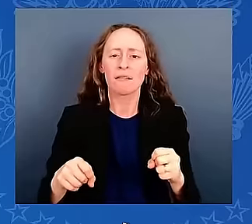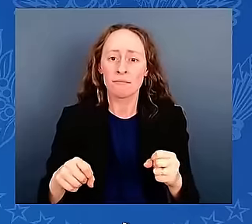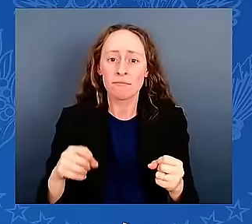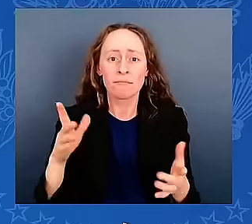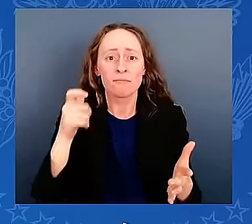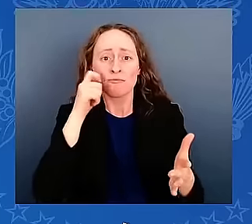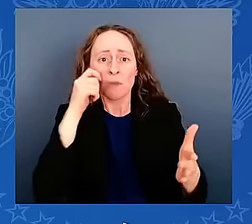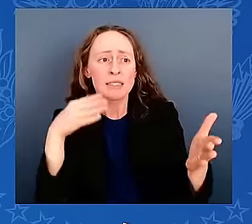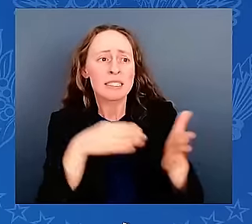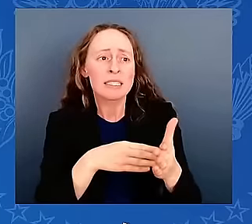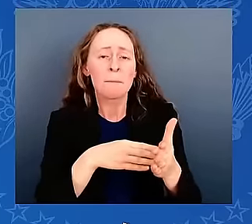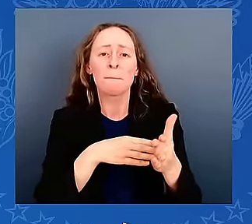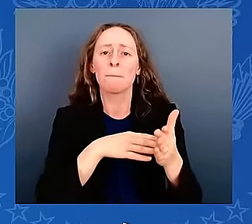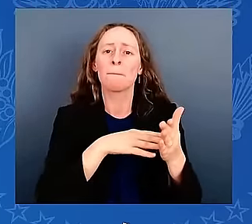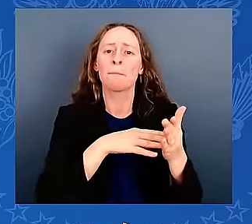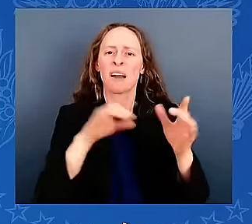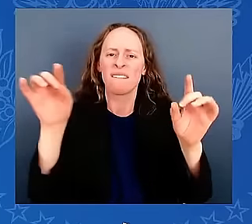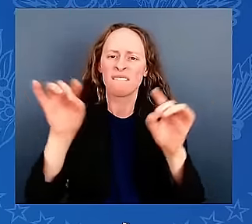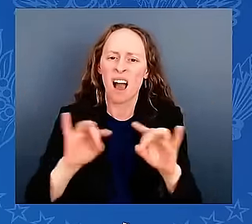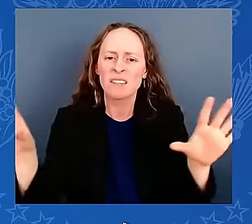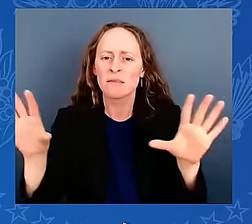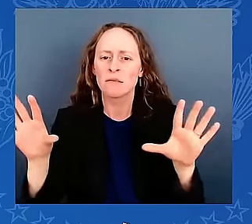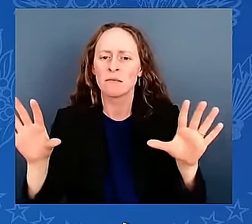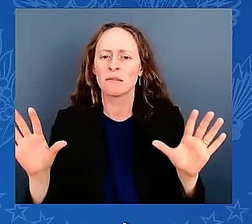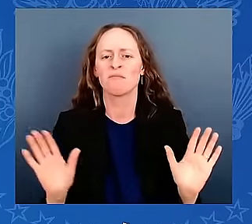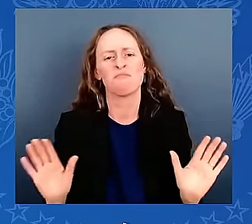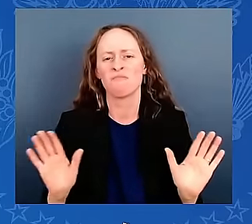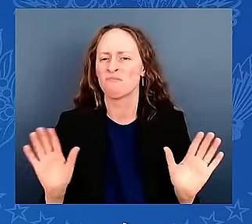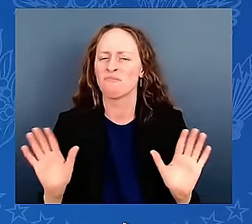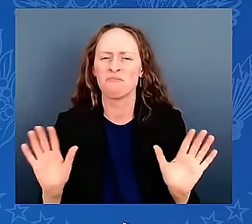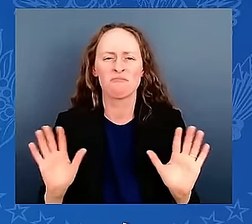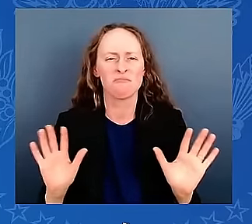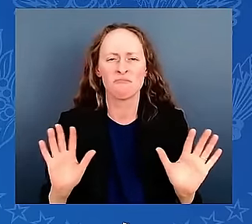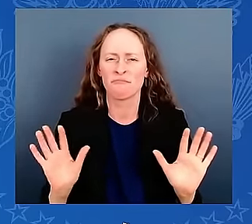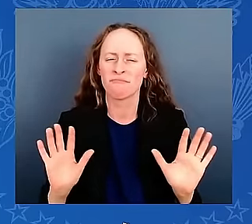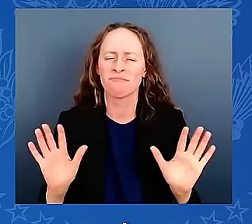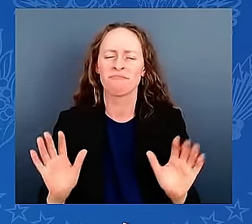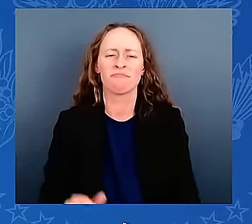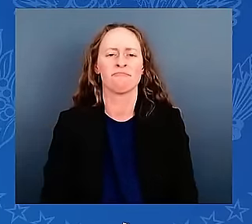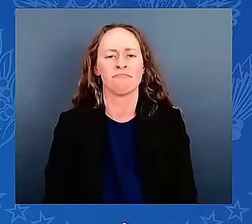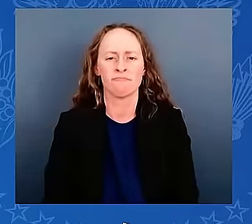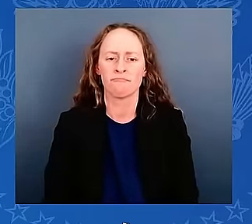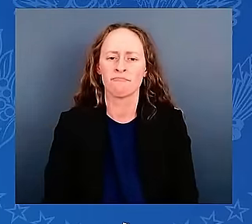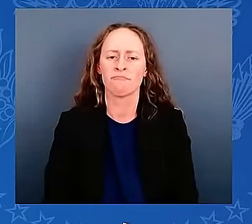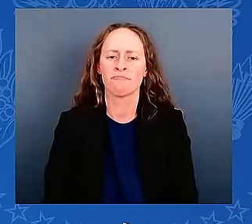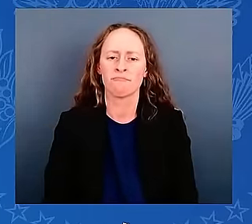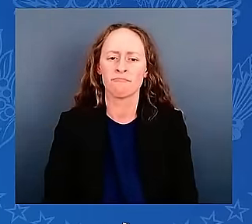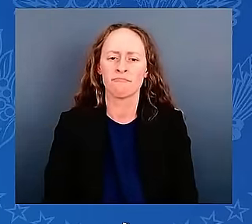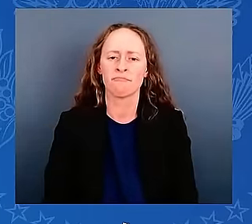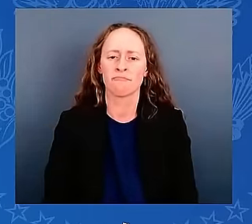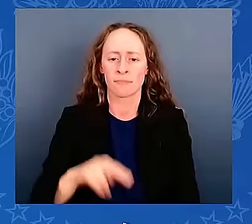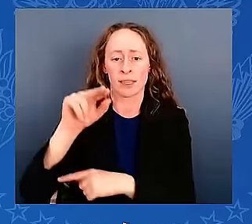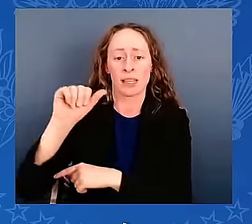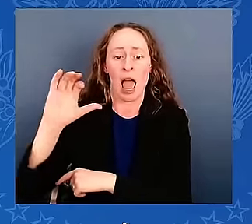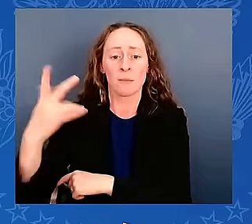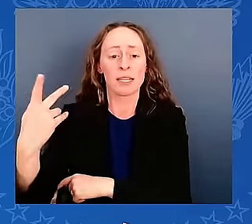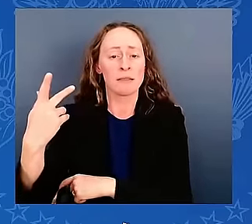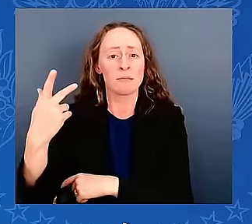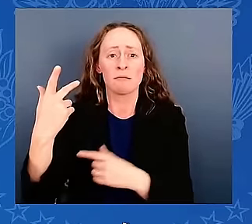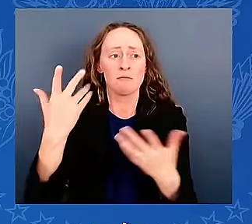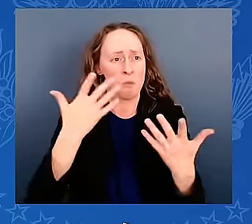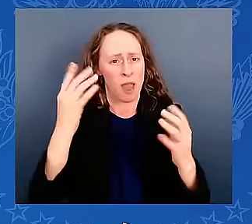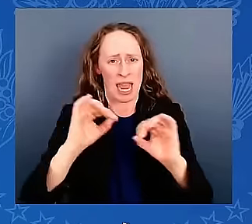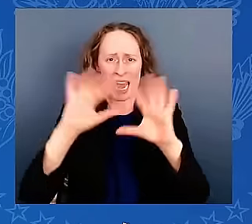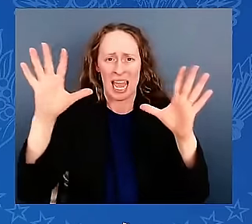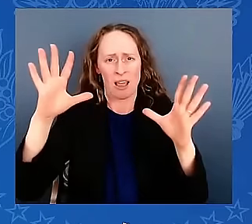families and everything the NAACP has stood for generations. Freedom, democracy, America, always